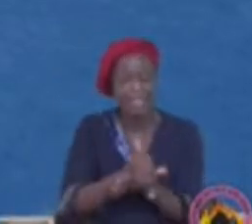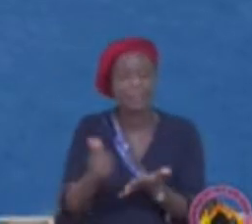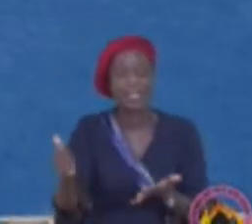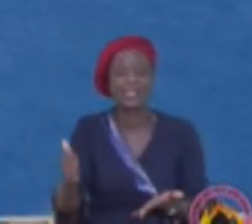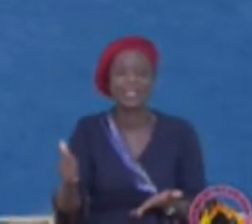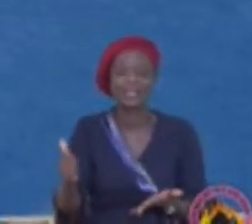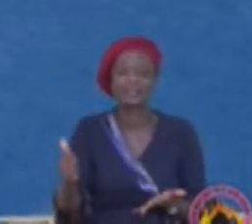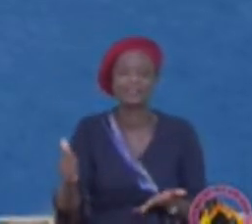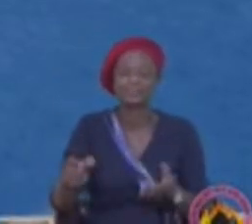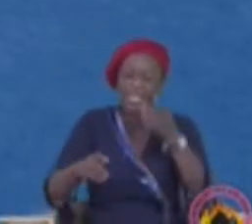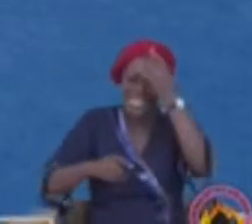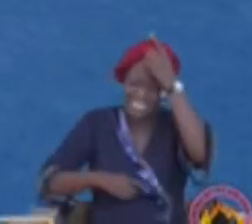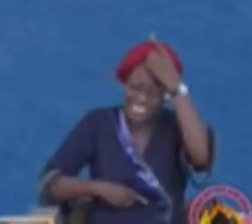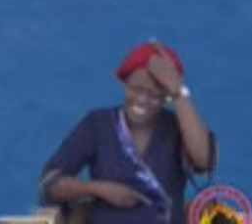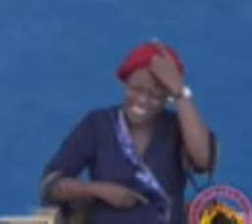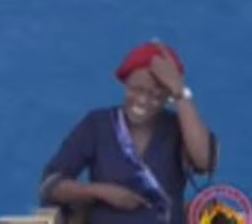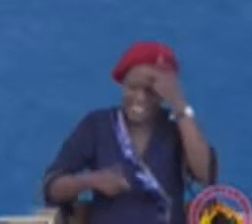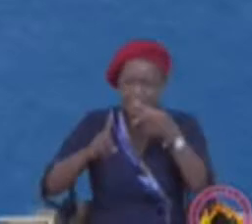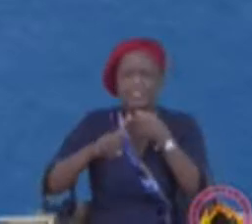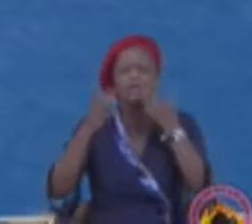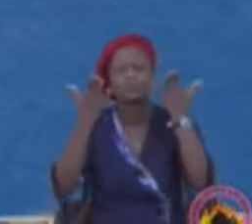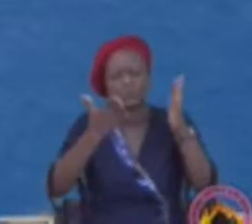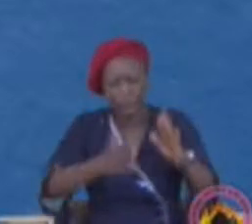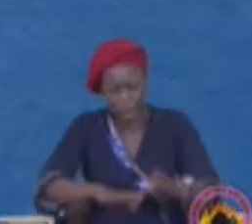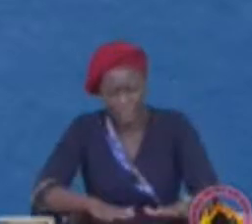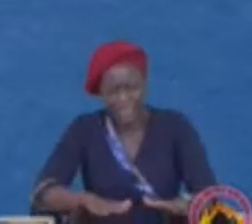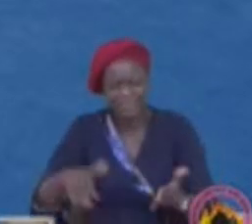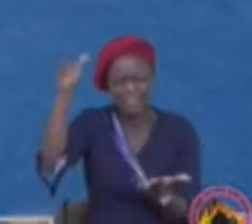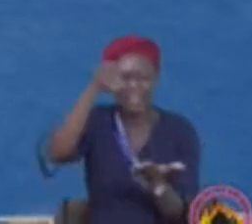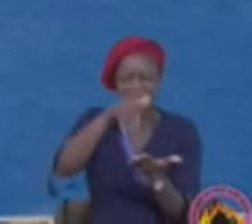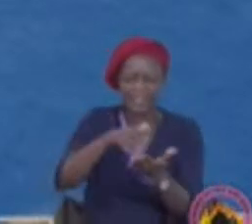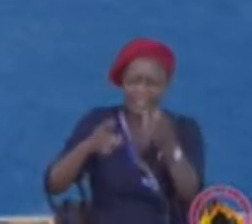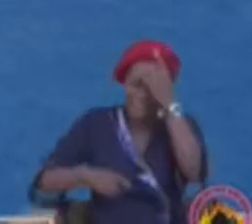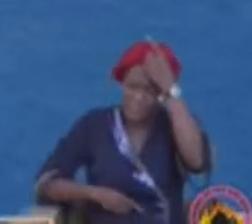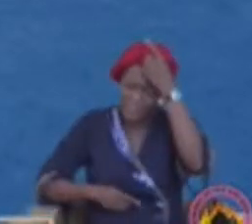death. Somebody say it again. Diseases unto death.